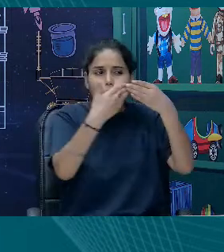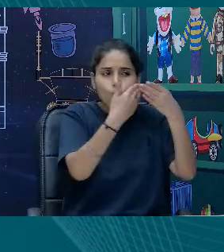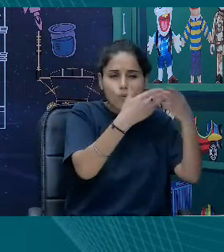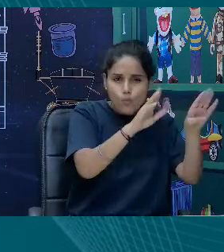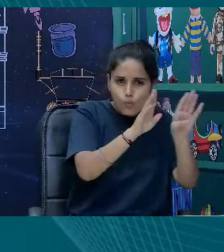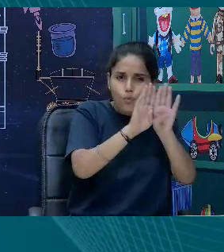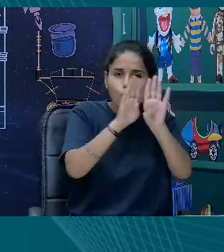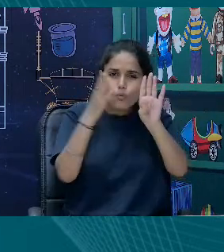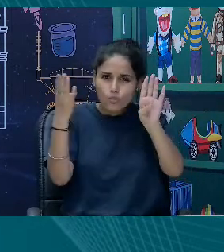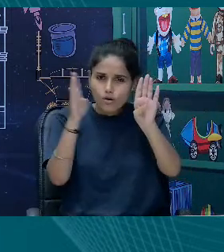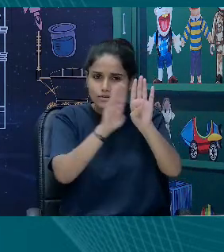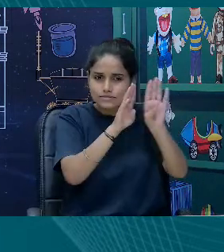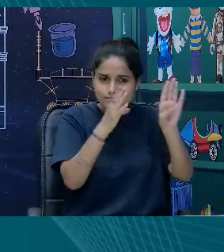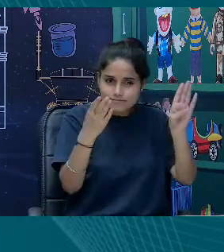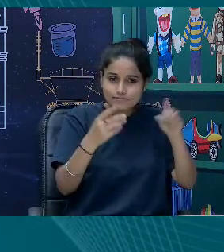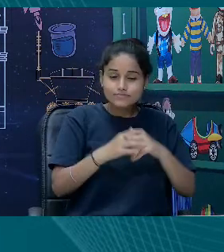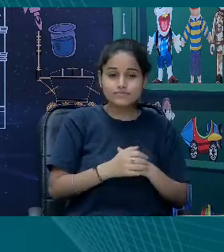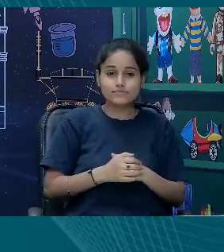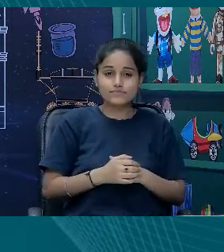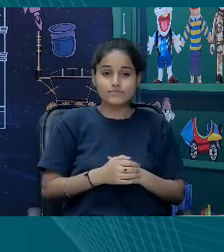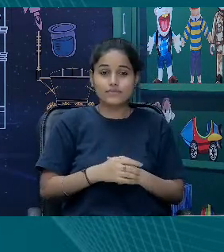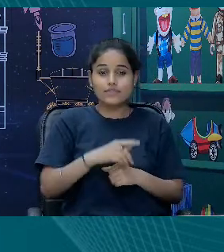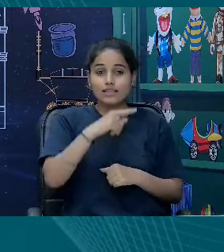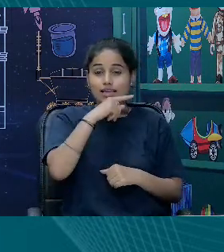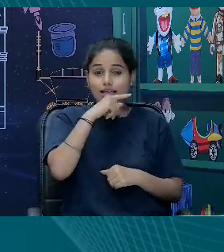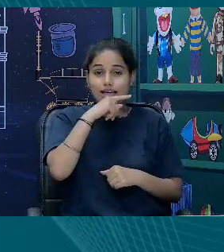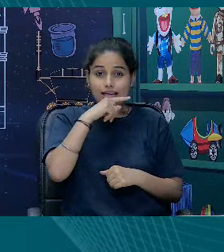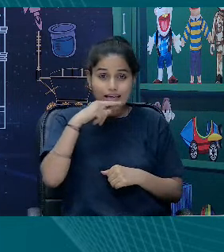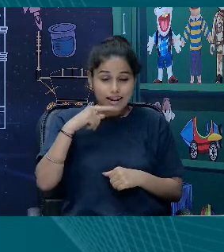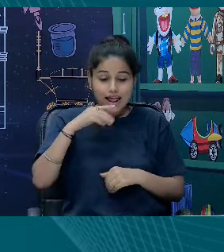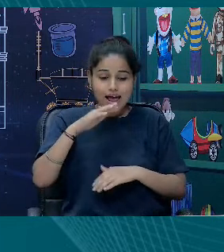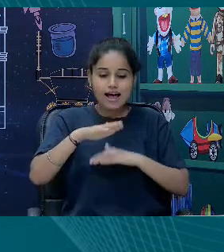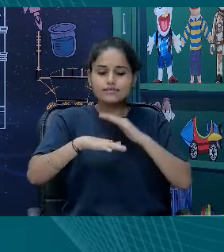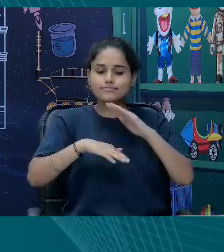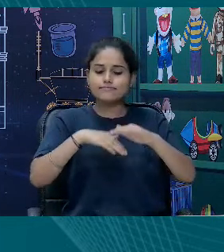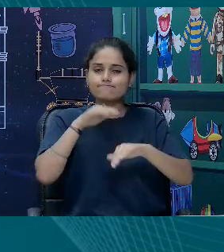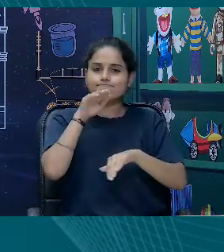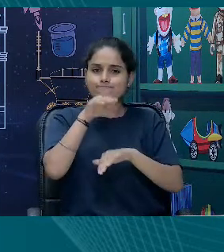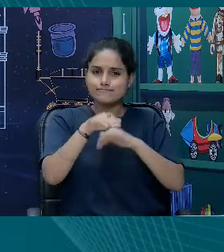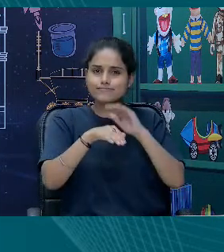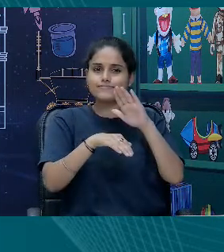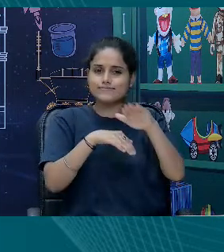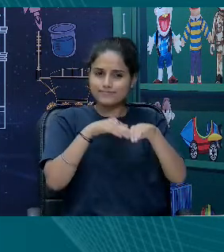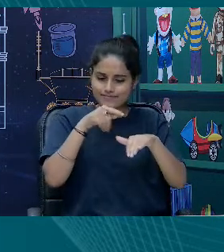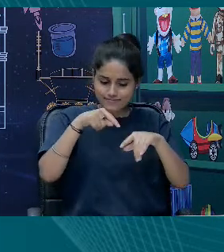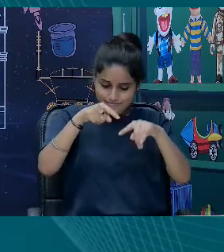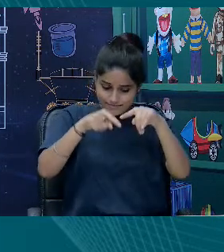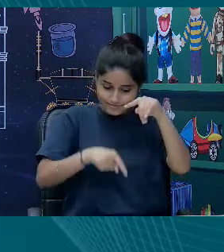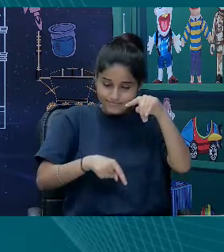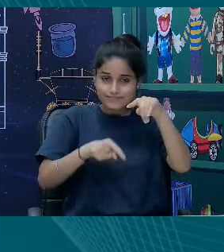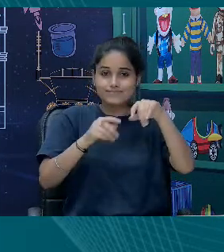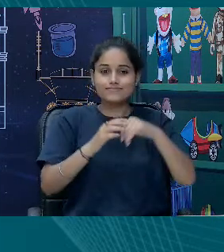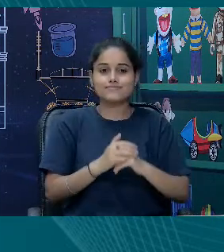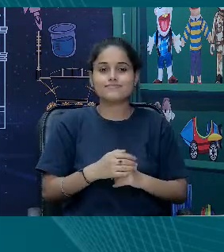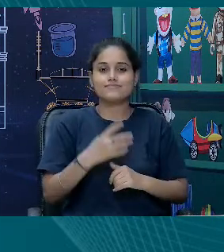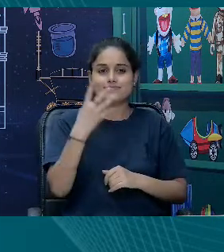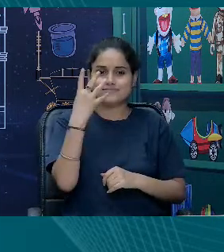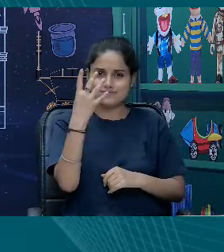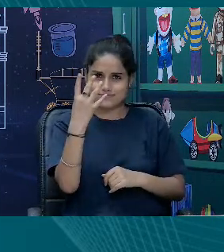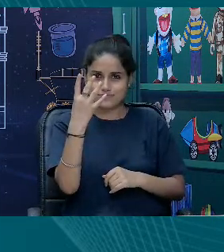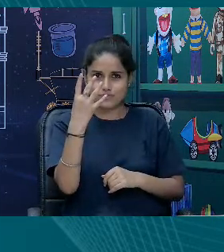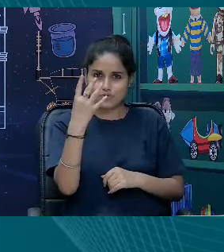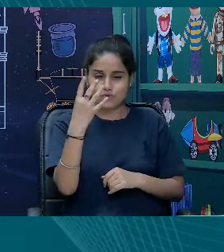wide, three red steps that lead inside, four